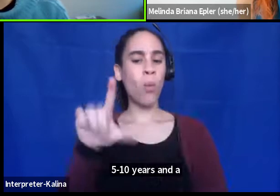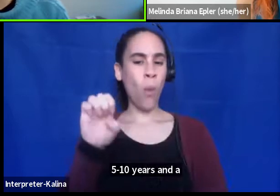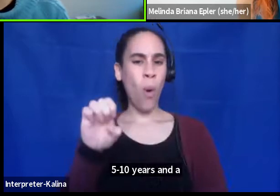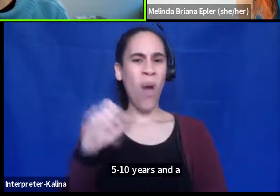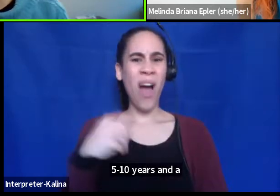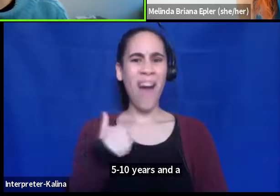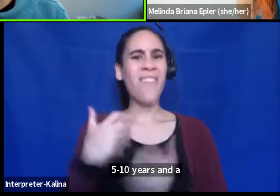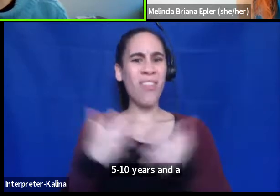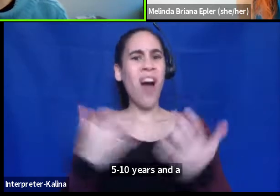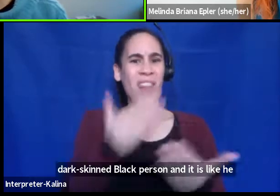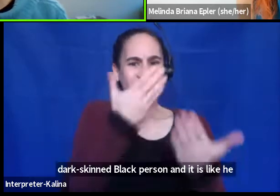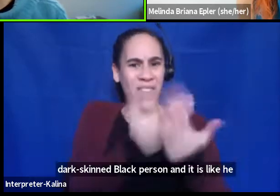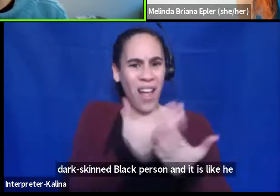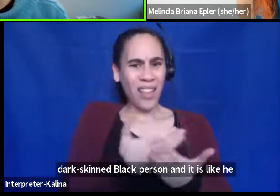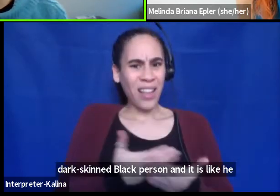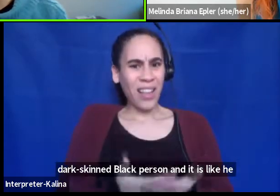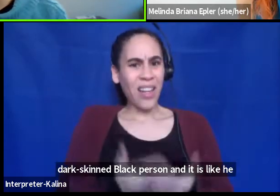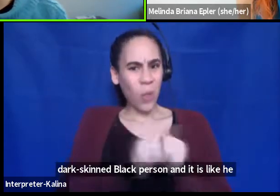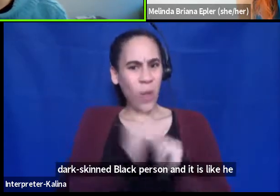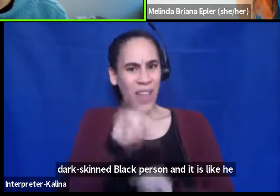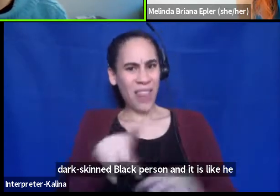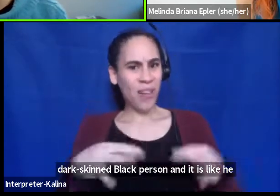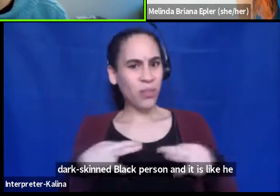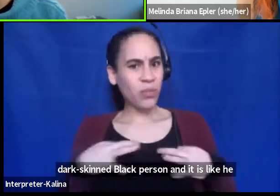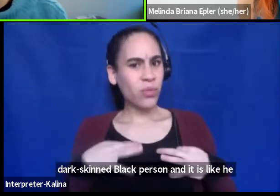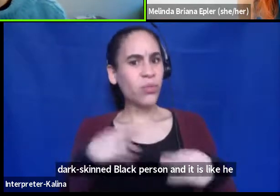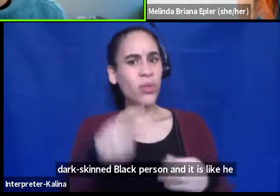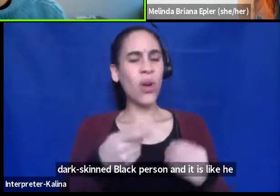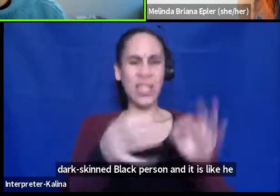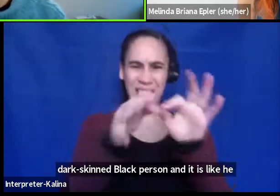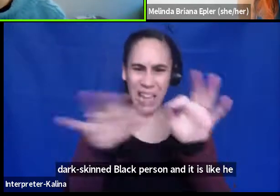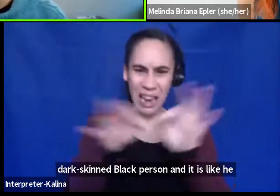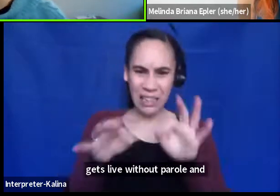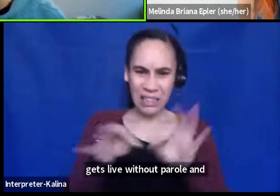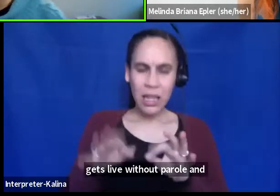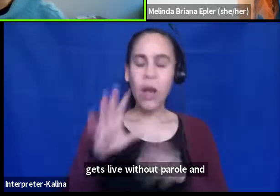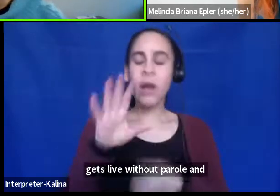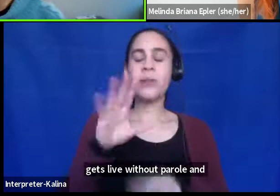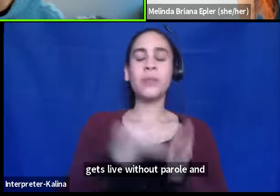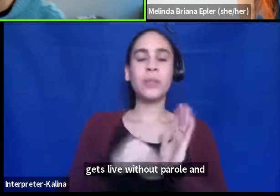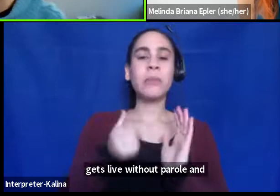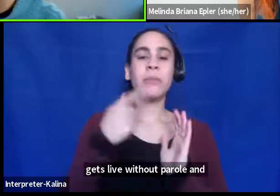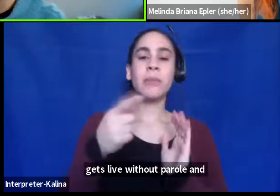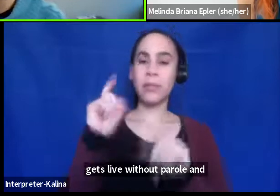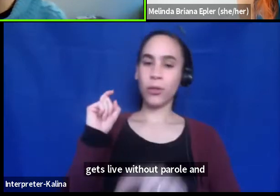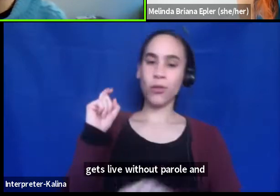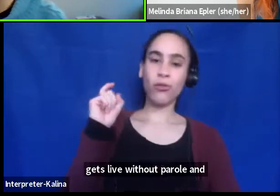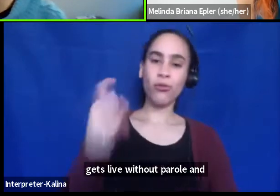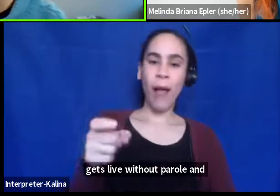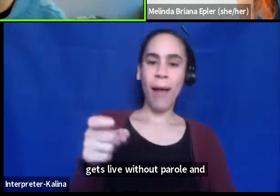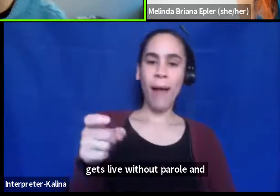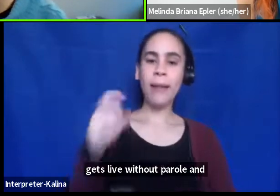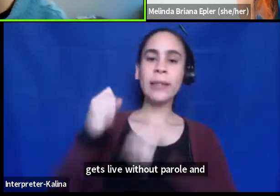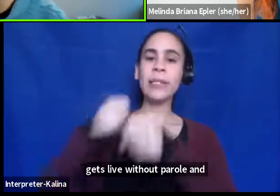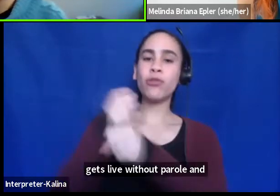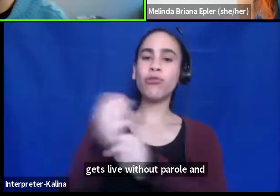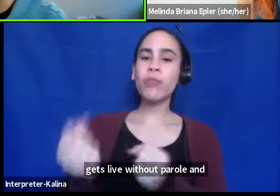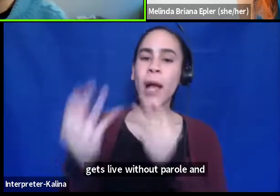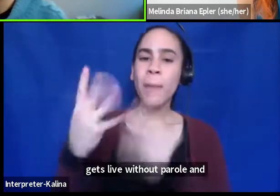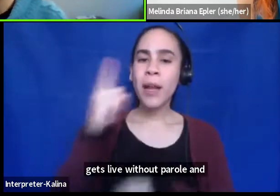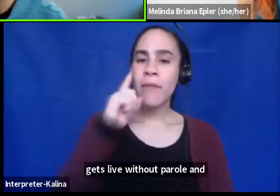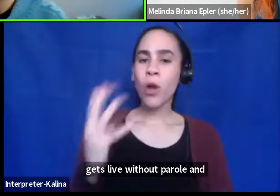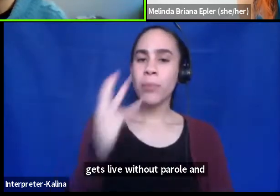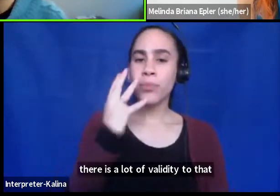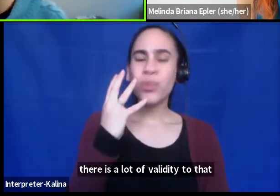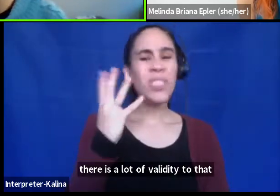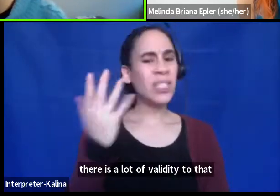at sentencing and how that's doled out to people along color lines and those sorts of things. So it's really a problem